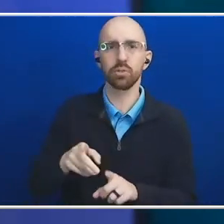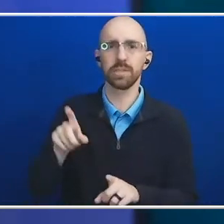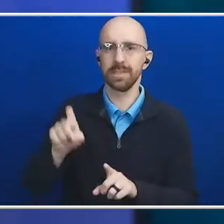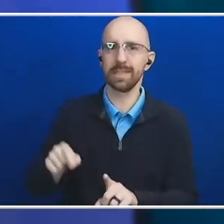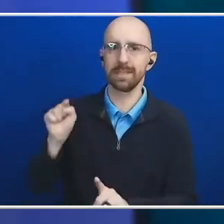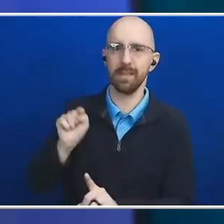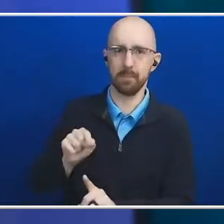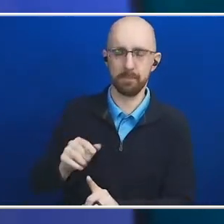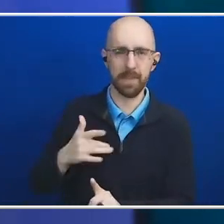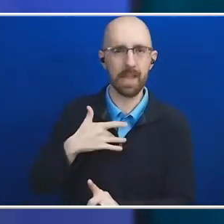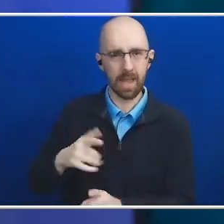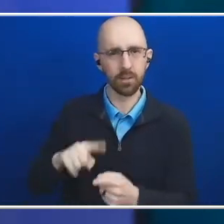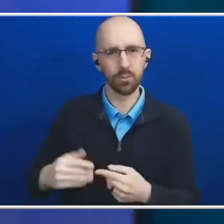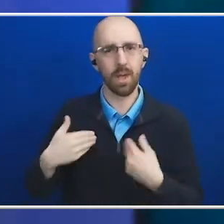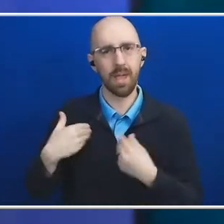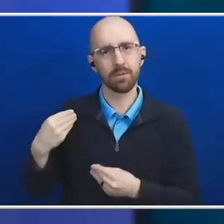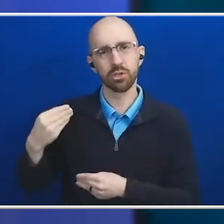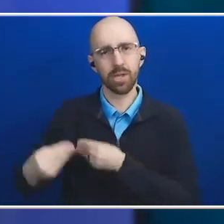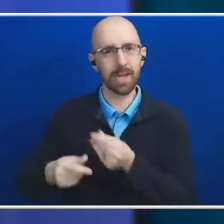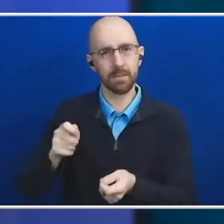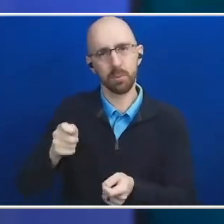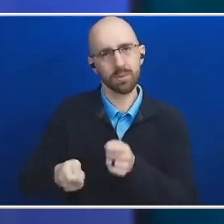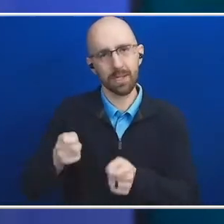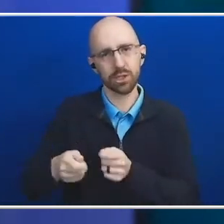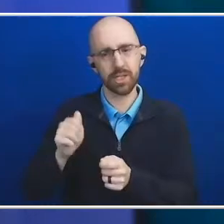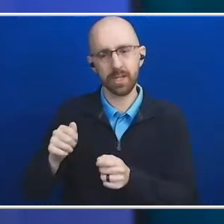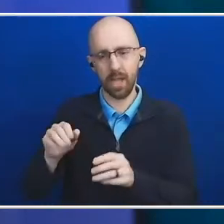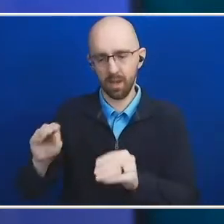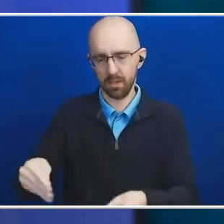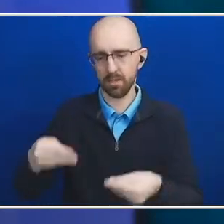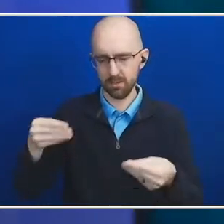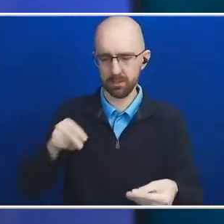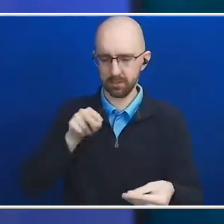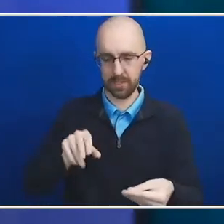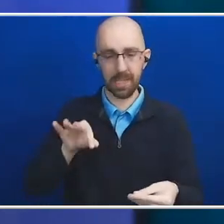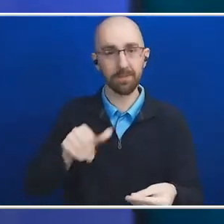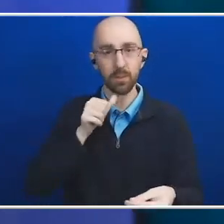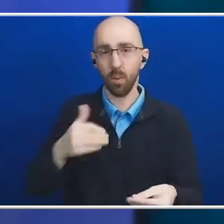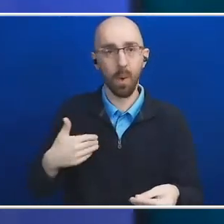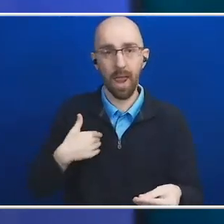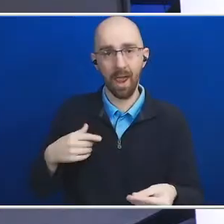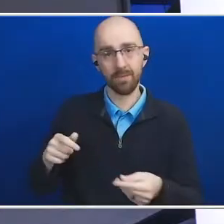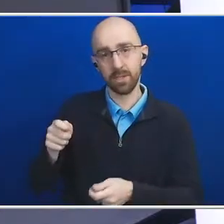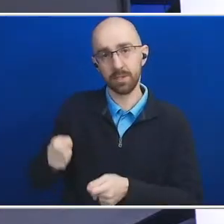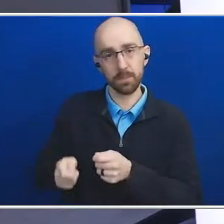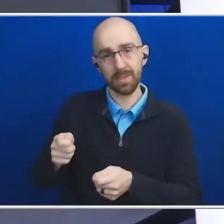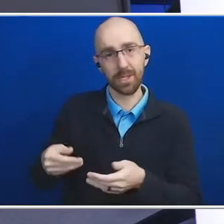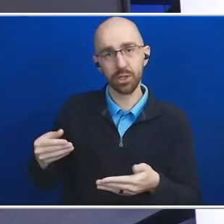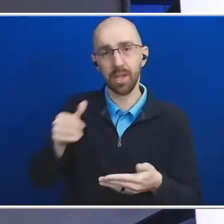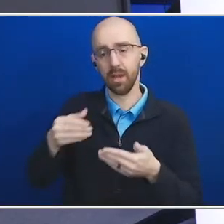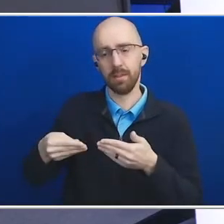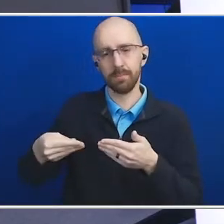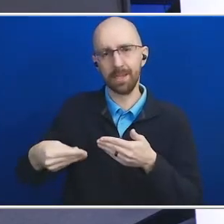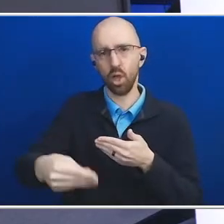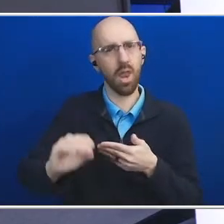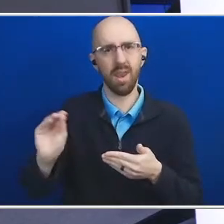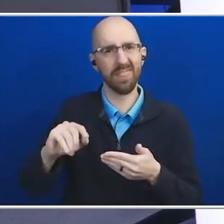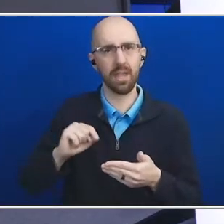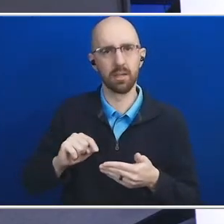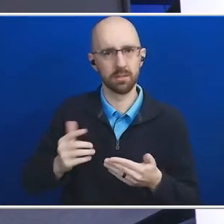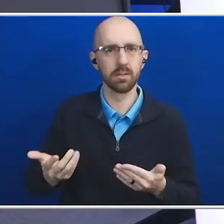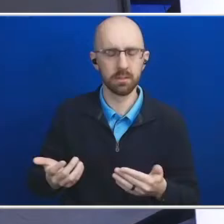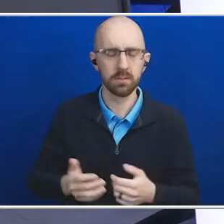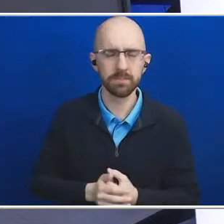have the genetic mutation. And if they don't, then there's nothing for them to pass on to the rest of the family. Stacey, Amy wants to know if you're dealing with